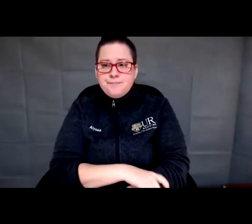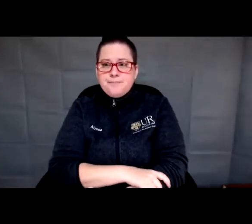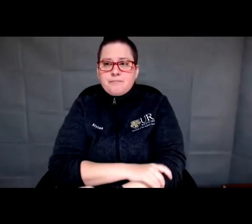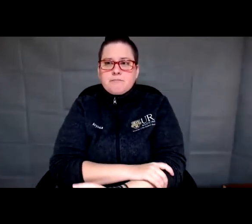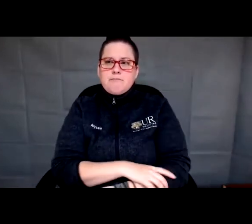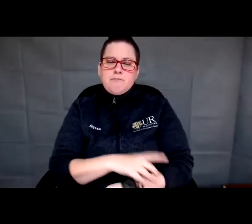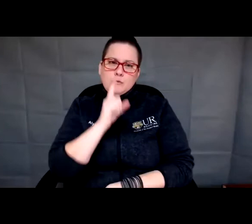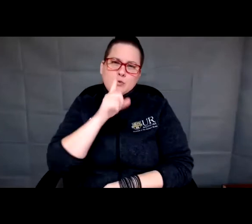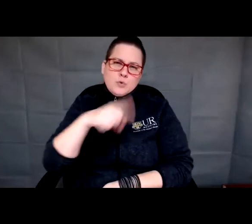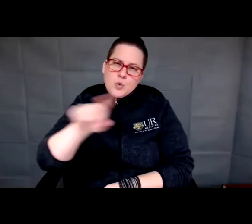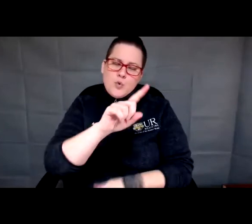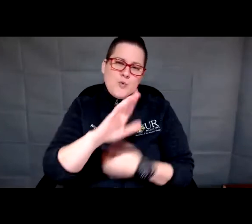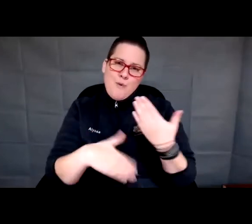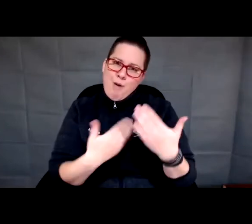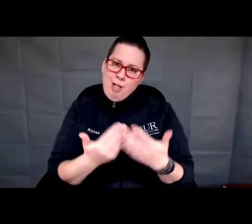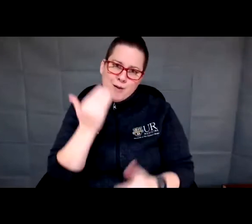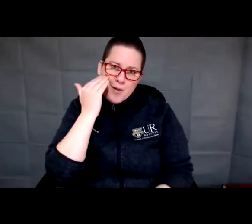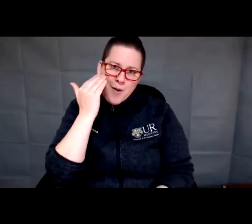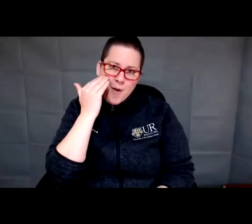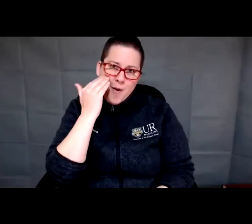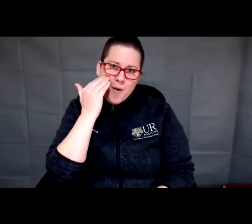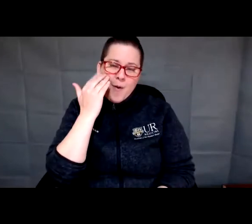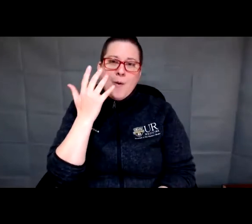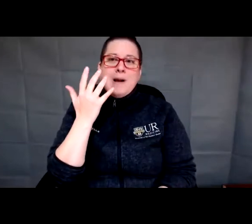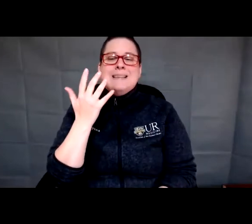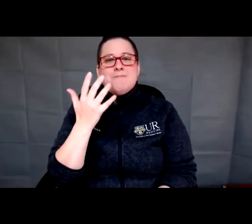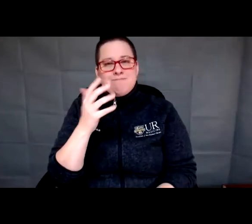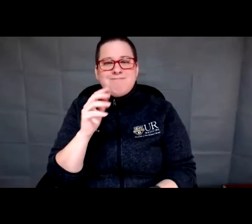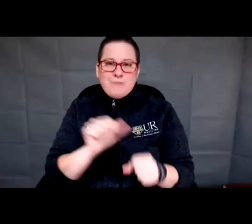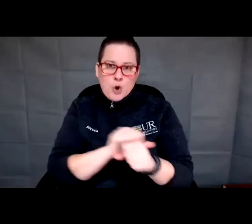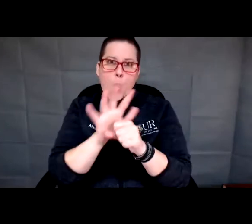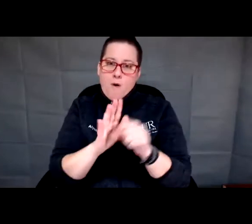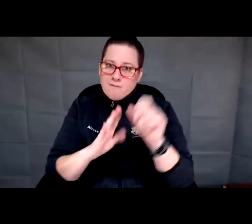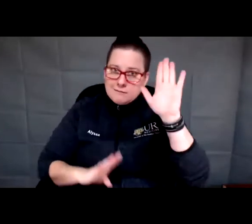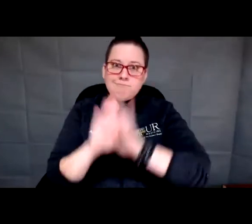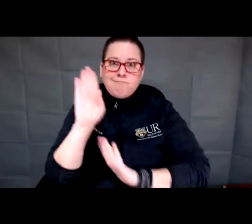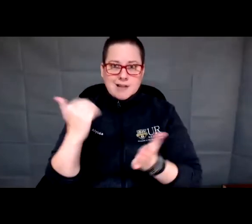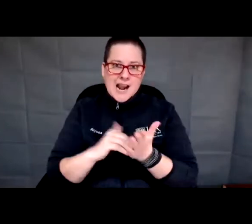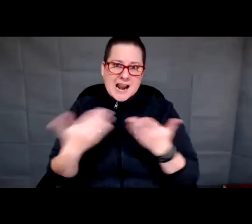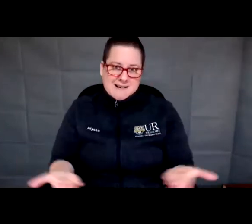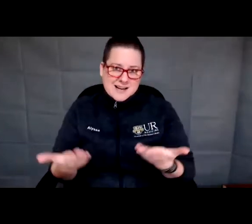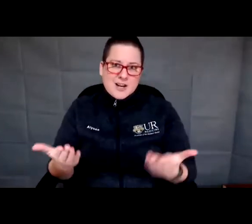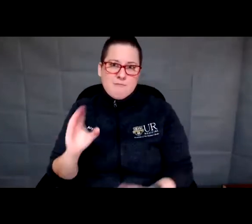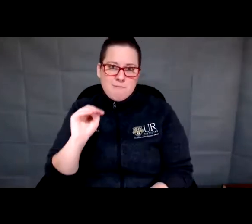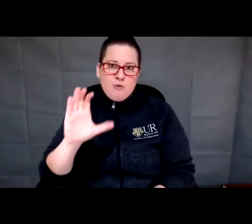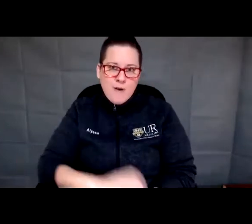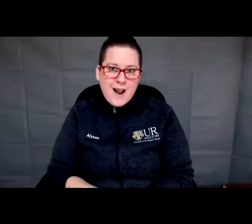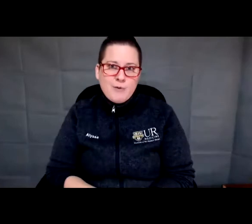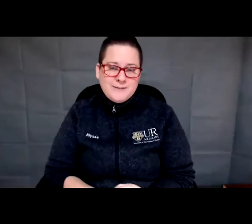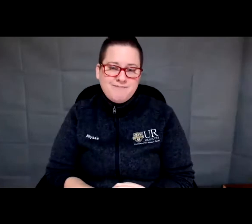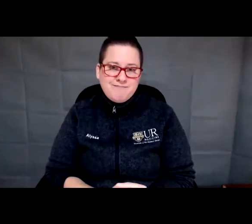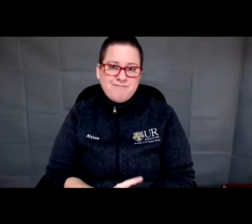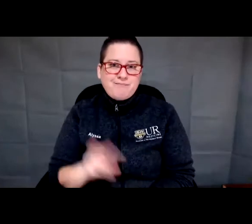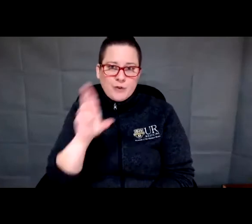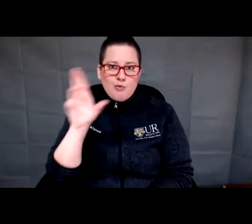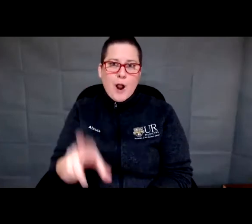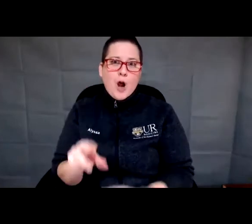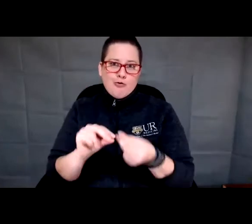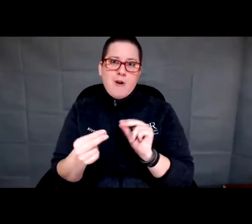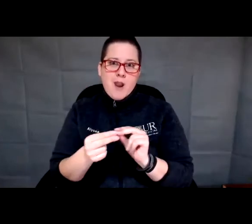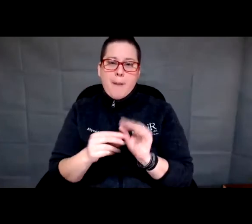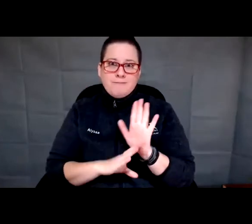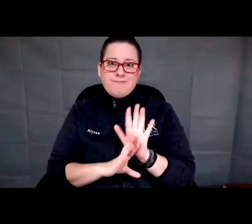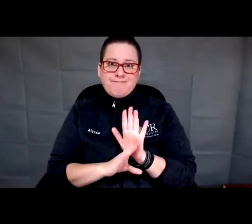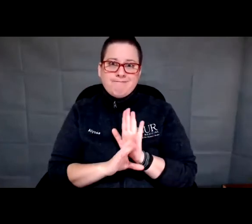of you are probably aware, we have a resurgence in COVID, and so the numbers in Rochester have continued